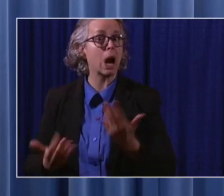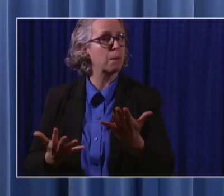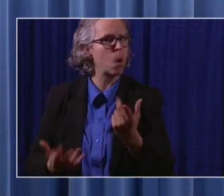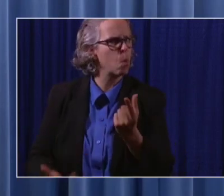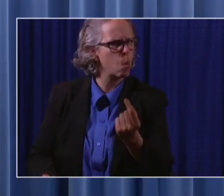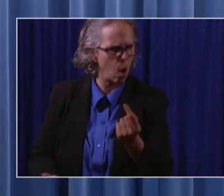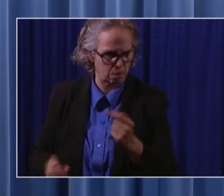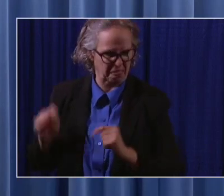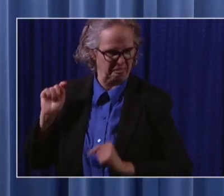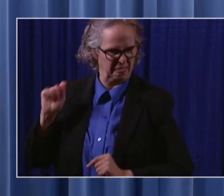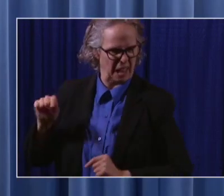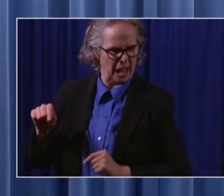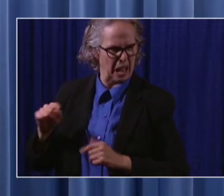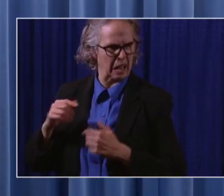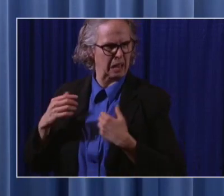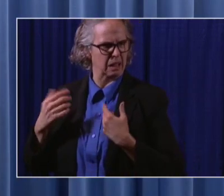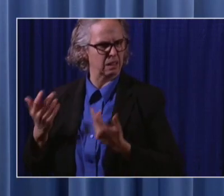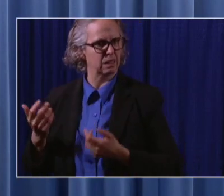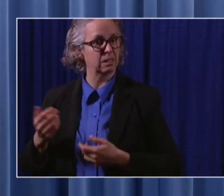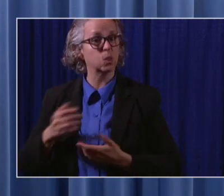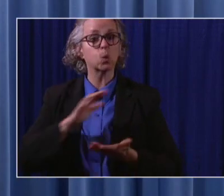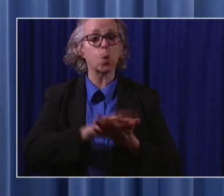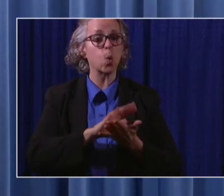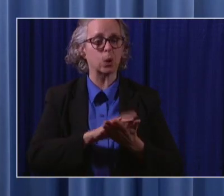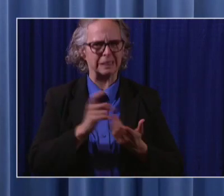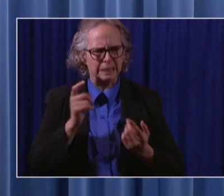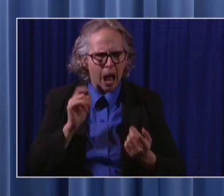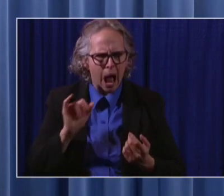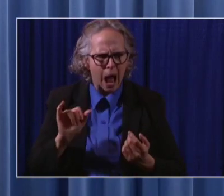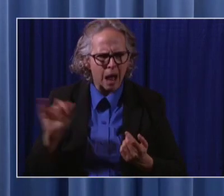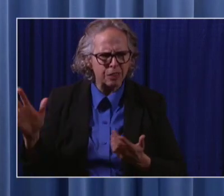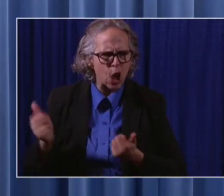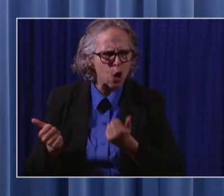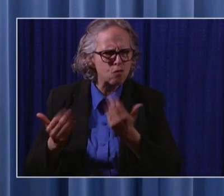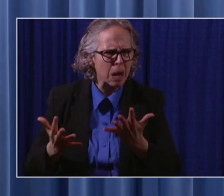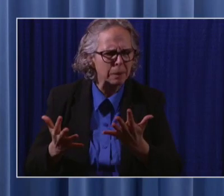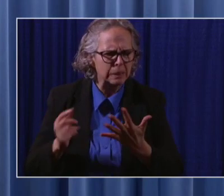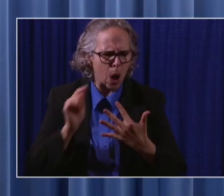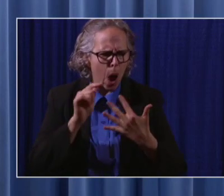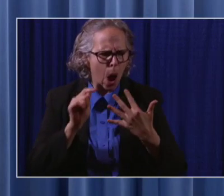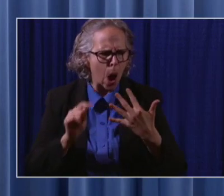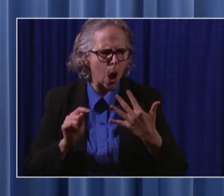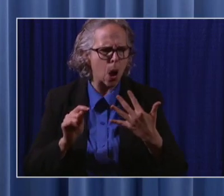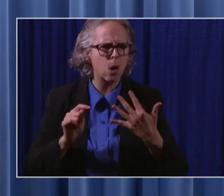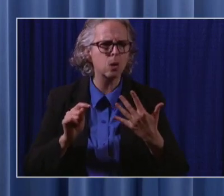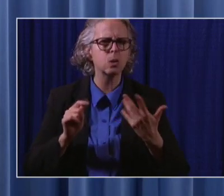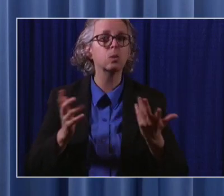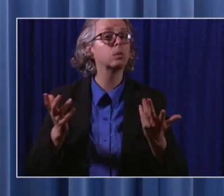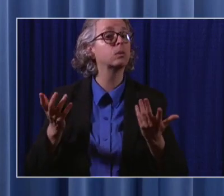are looking at that recommendation. Franklin County recommendation to go virtual.